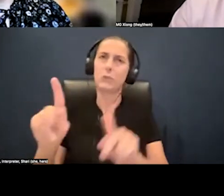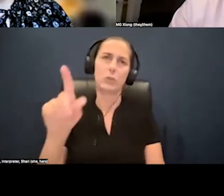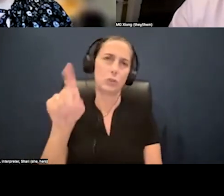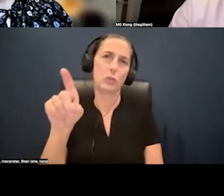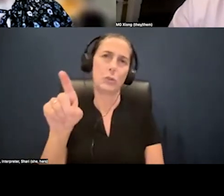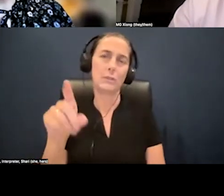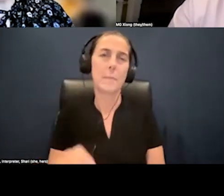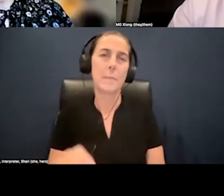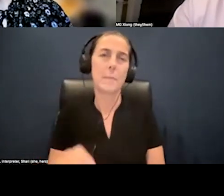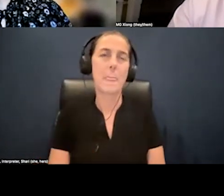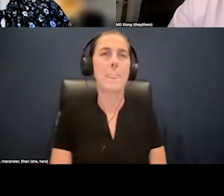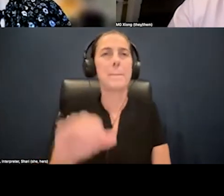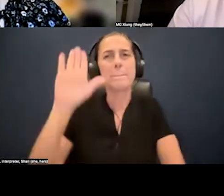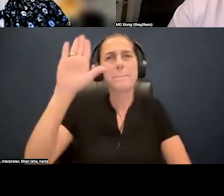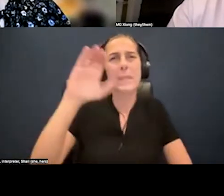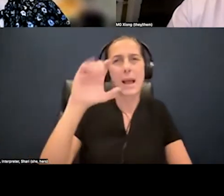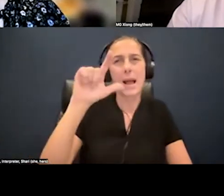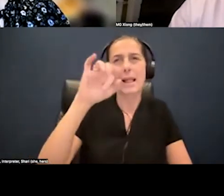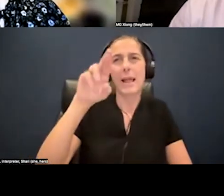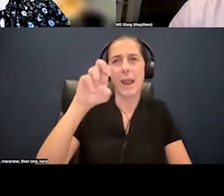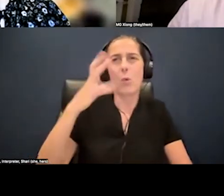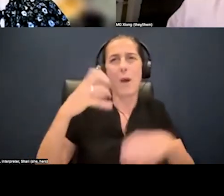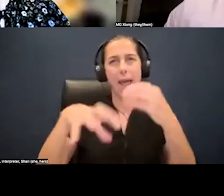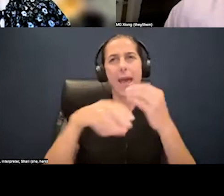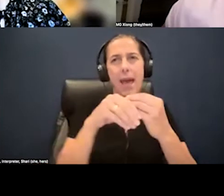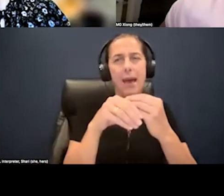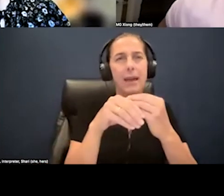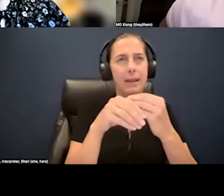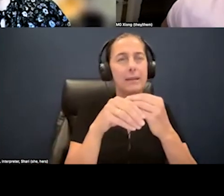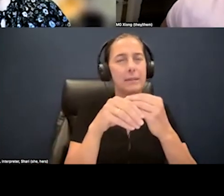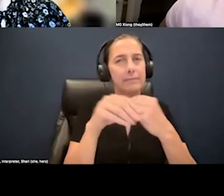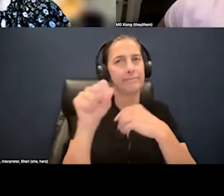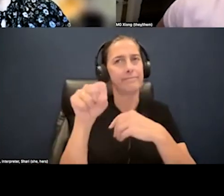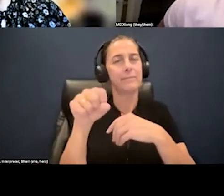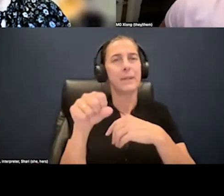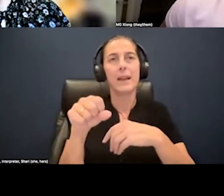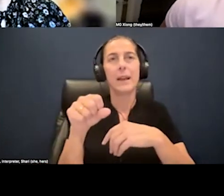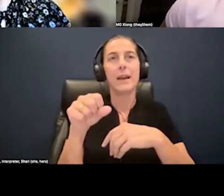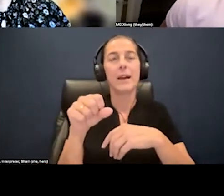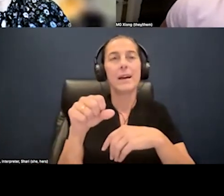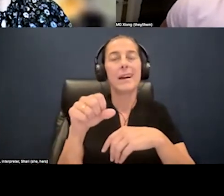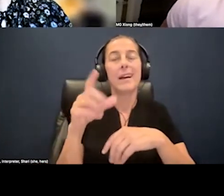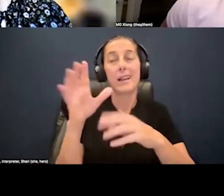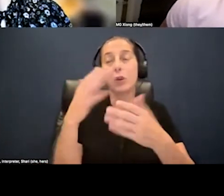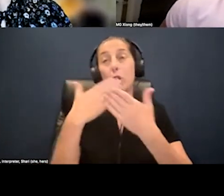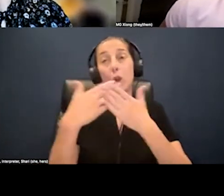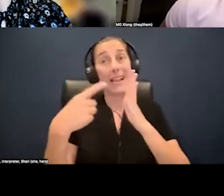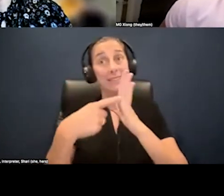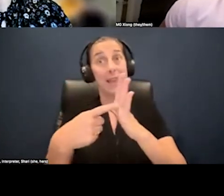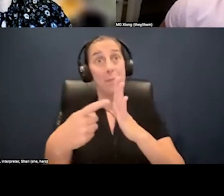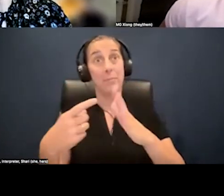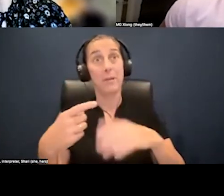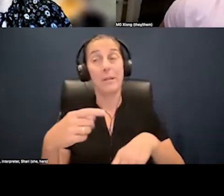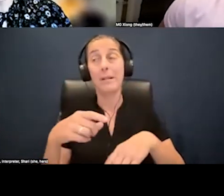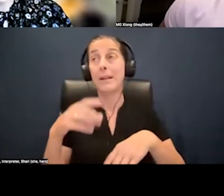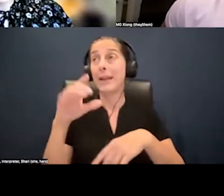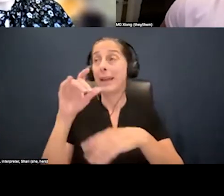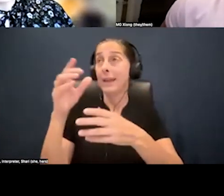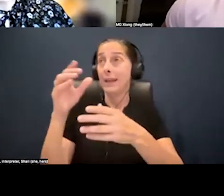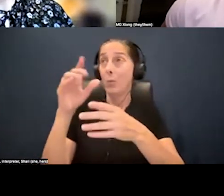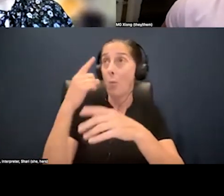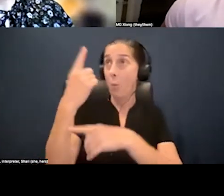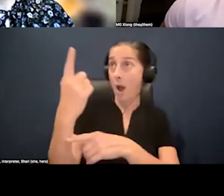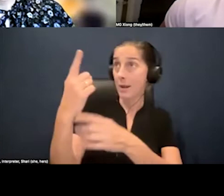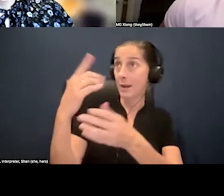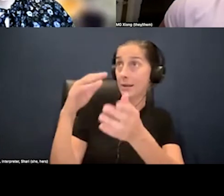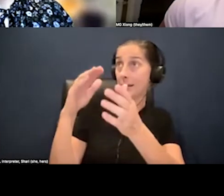Yeah, this is Claire. I just want to echo that. Another great example of what one provider tells you is what one provider tells you.